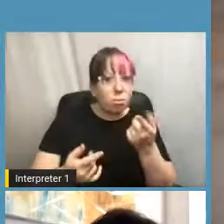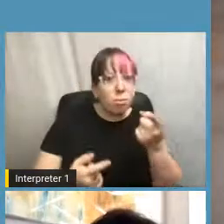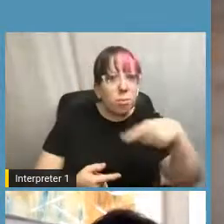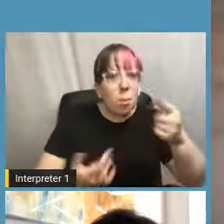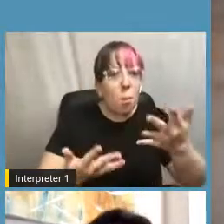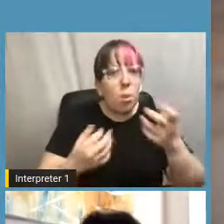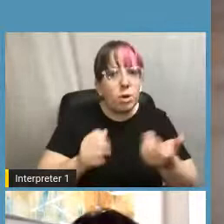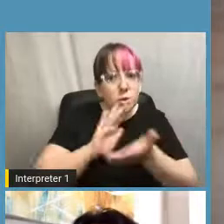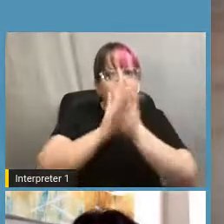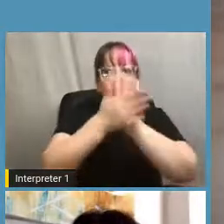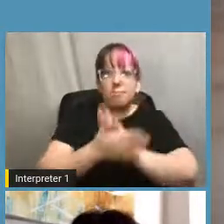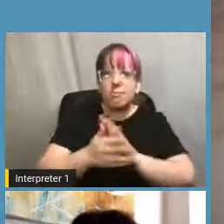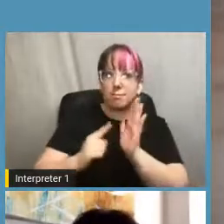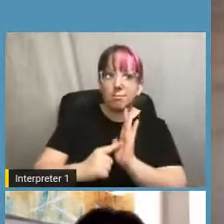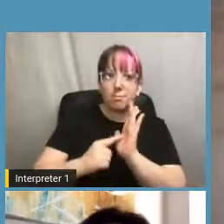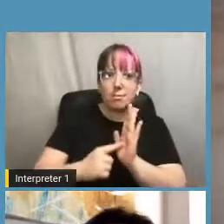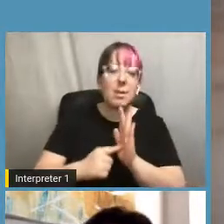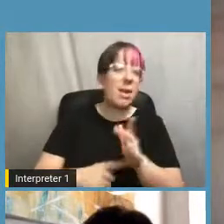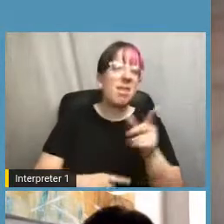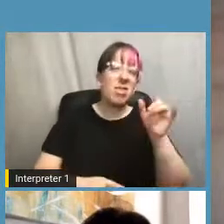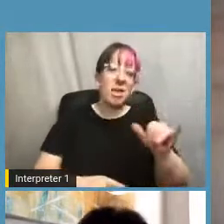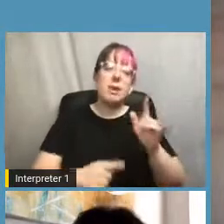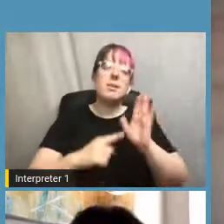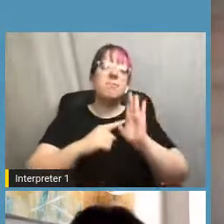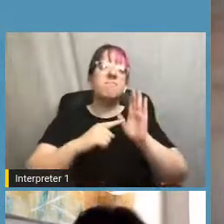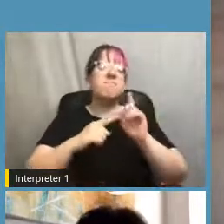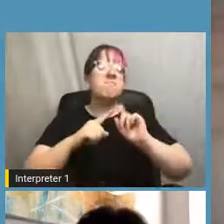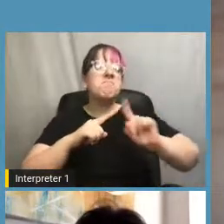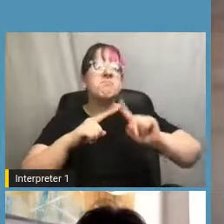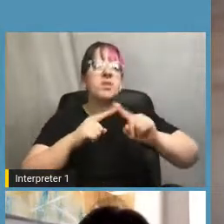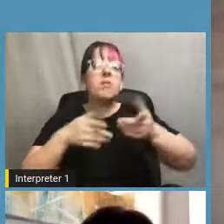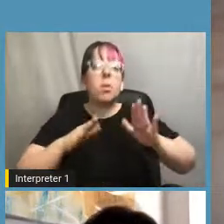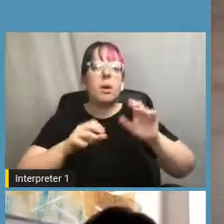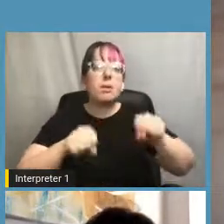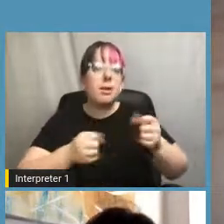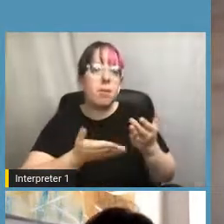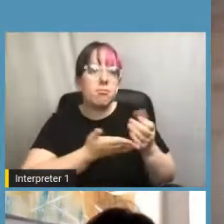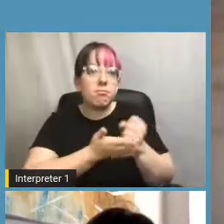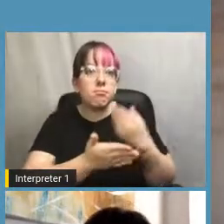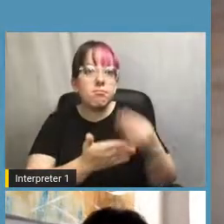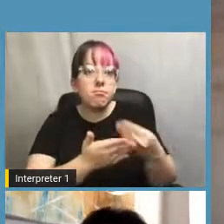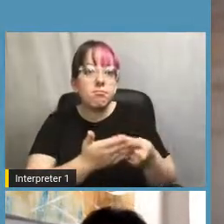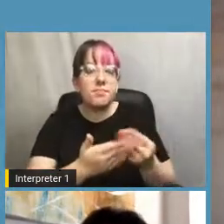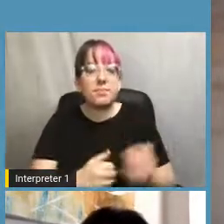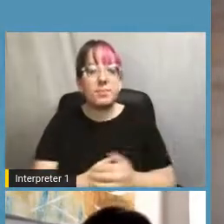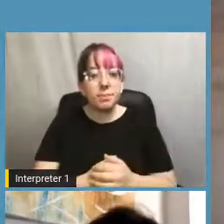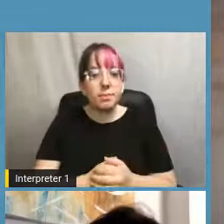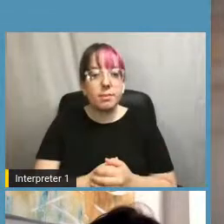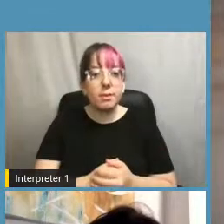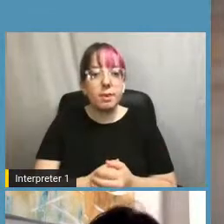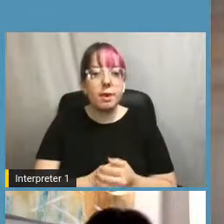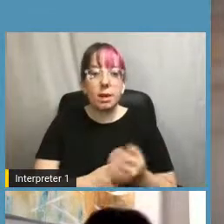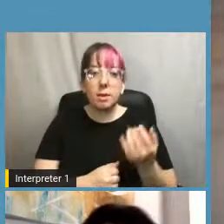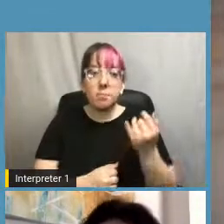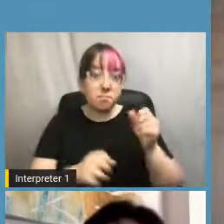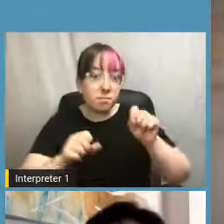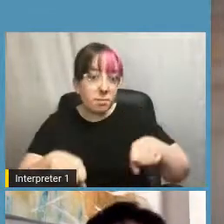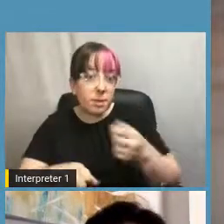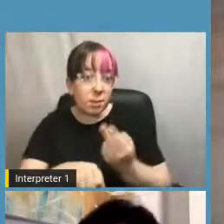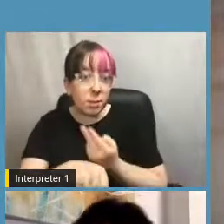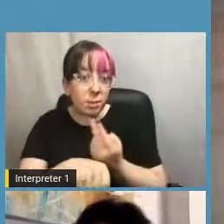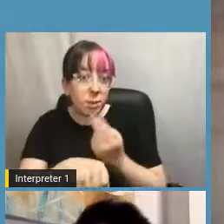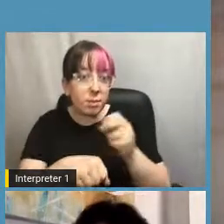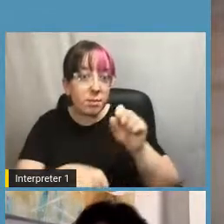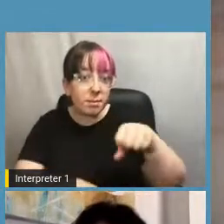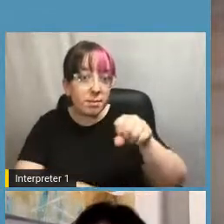ways that you can get funding. Of course, you can, if you have already an exhibition fund, it can be used, because otherwise it's